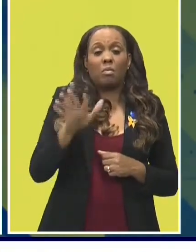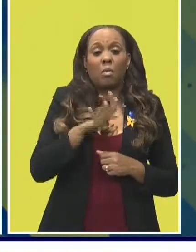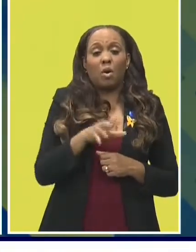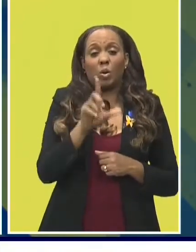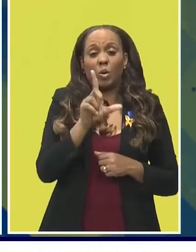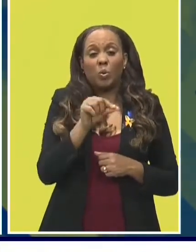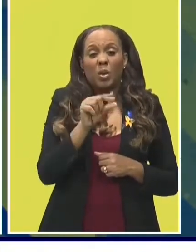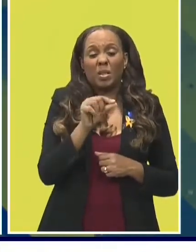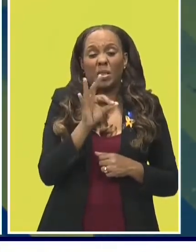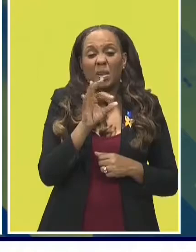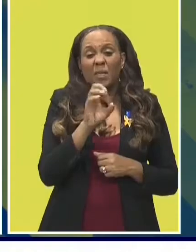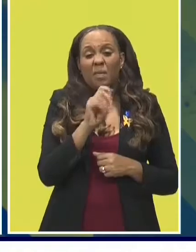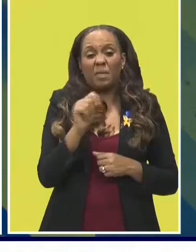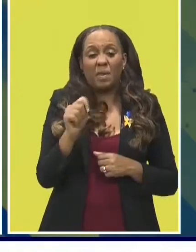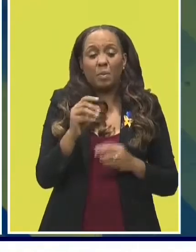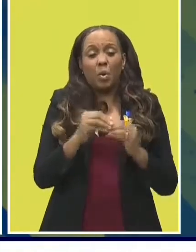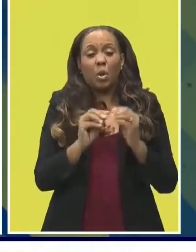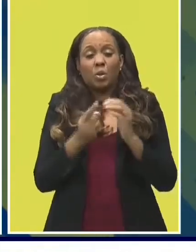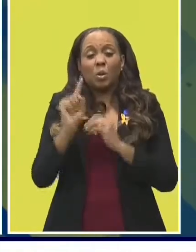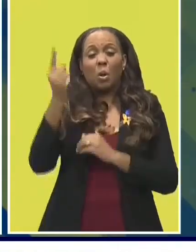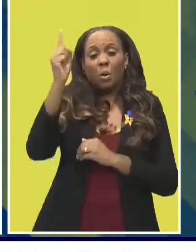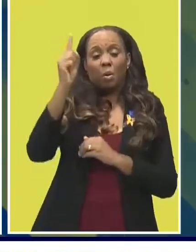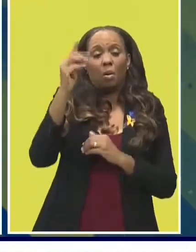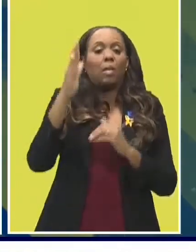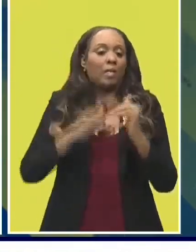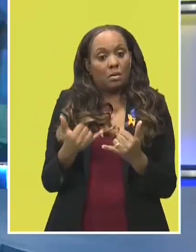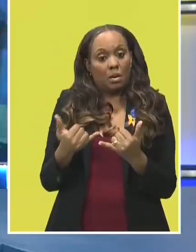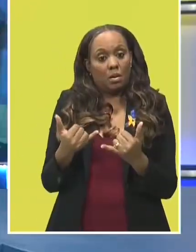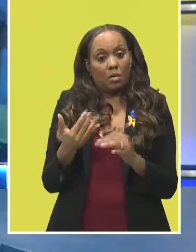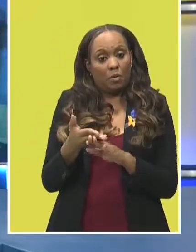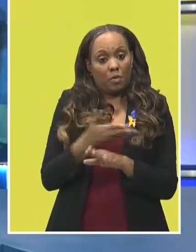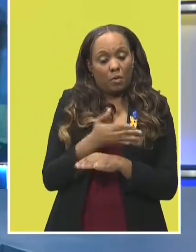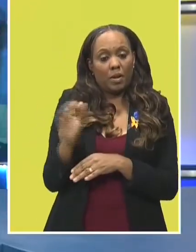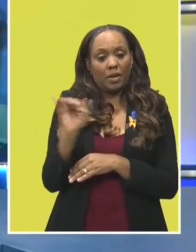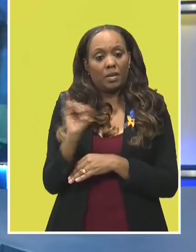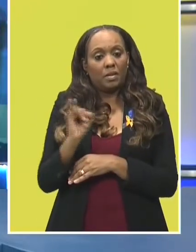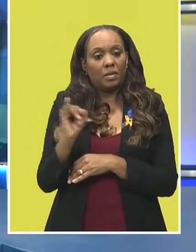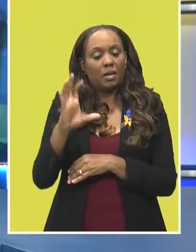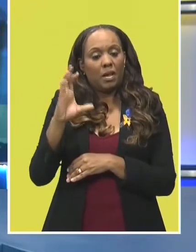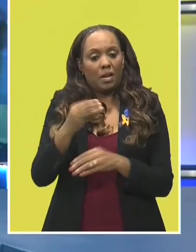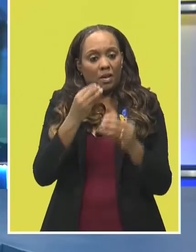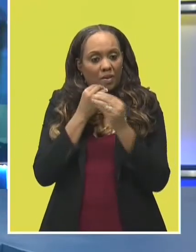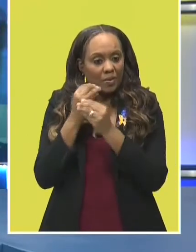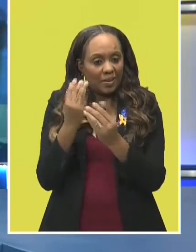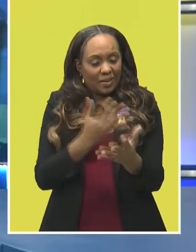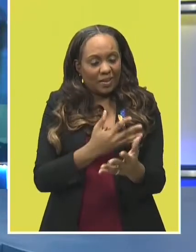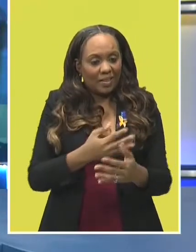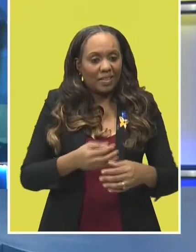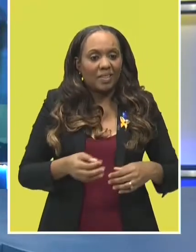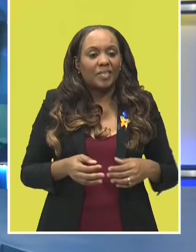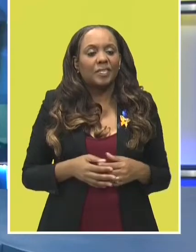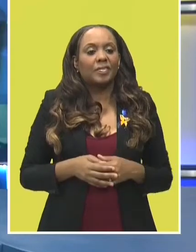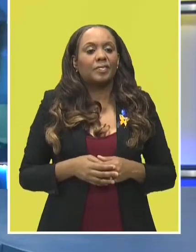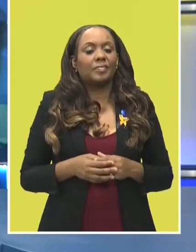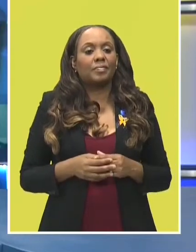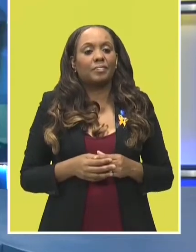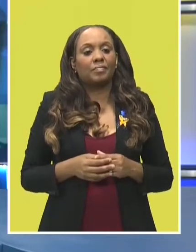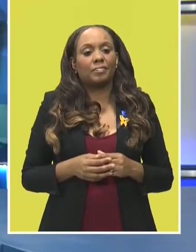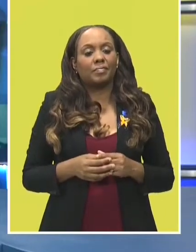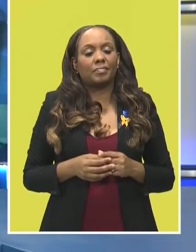feet taller than the Central Bank of Barbados. Here is that tip from Cooperators General